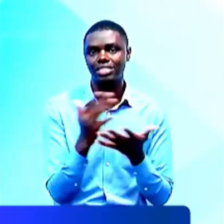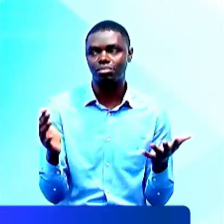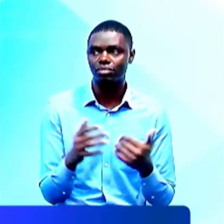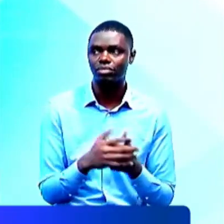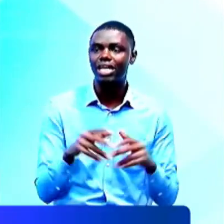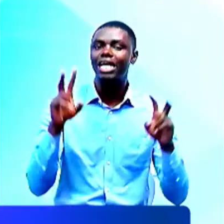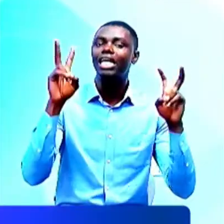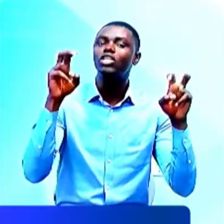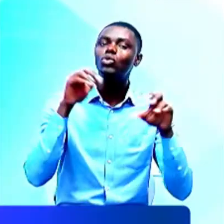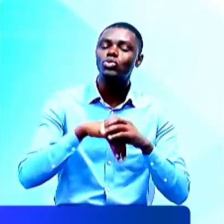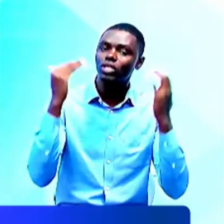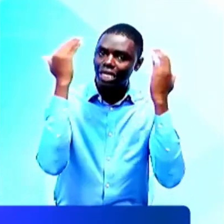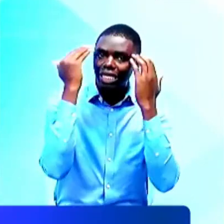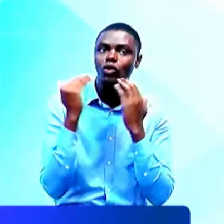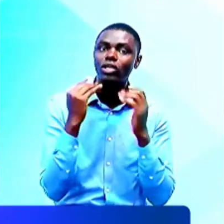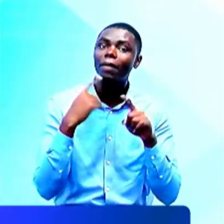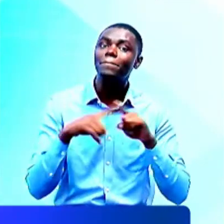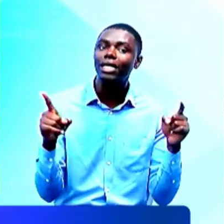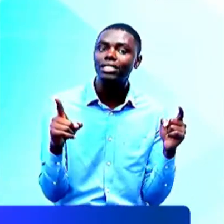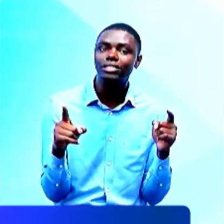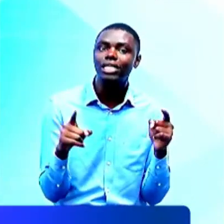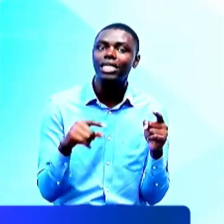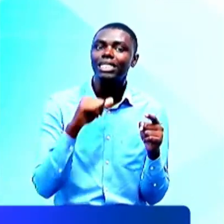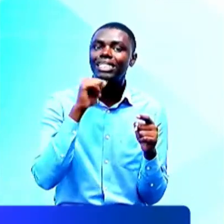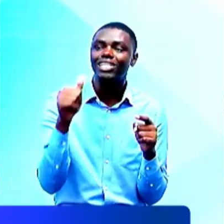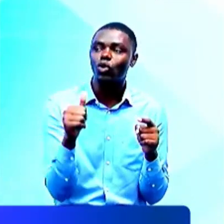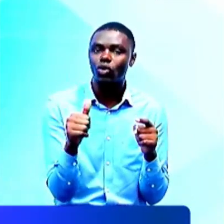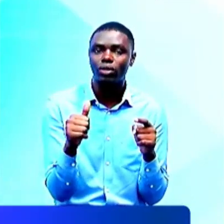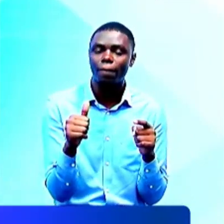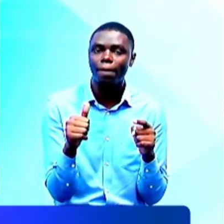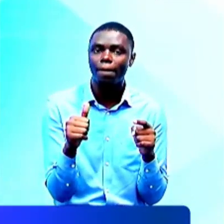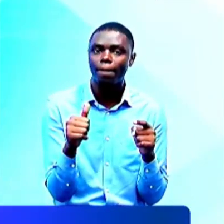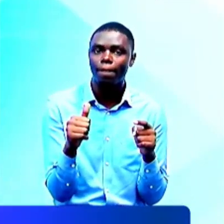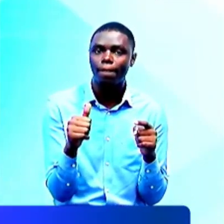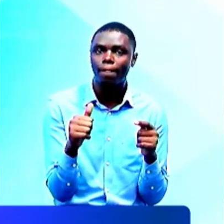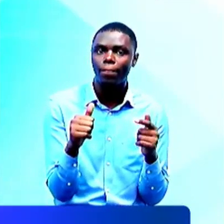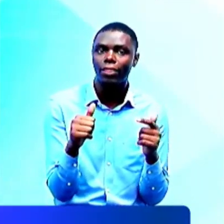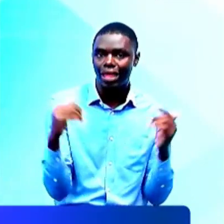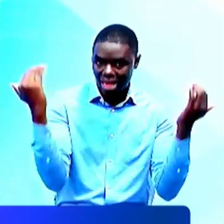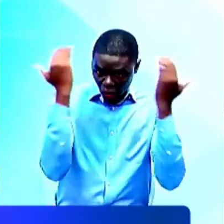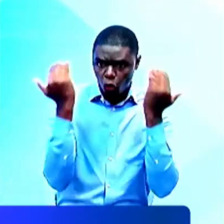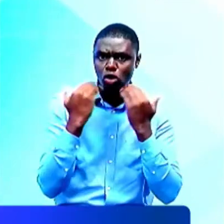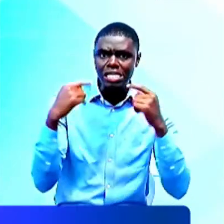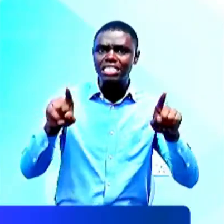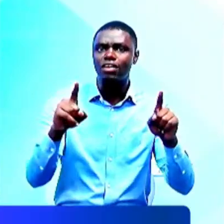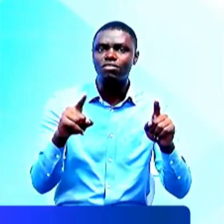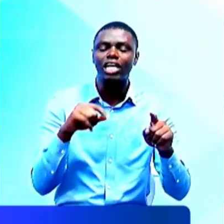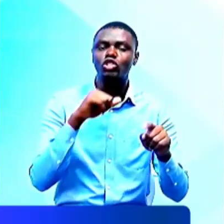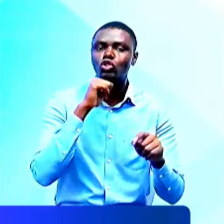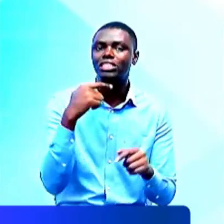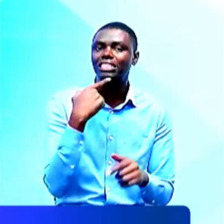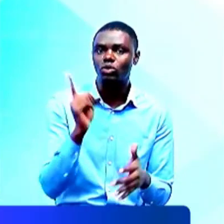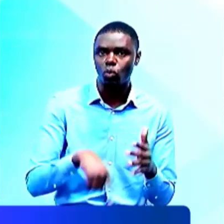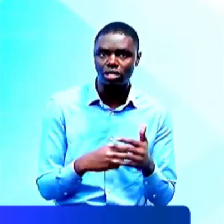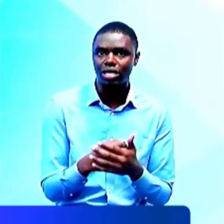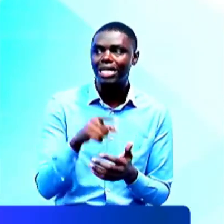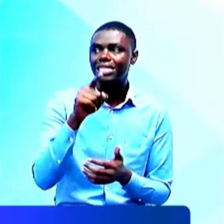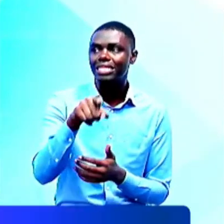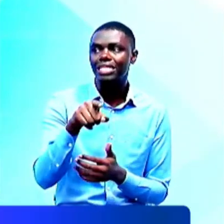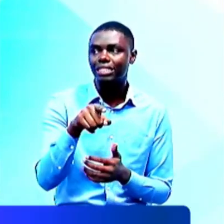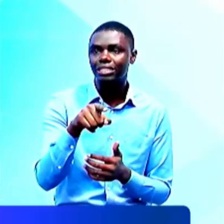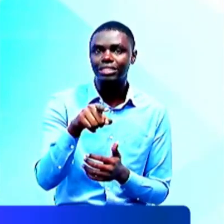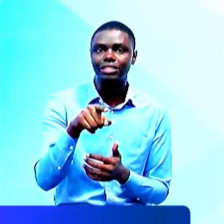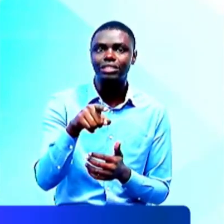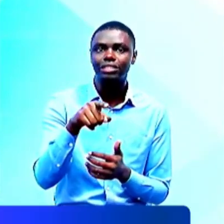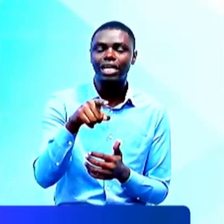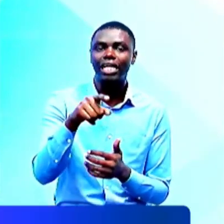the issue that is in court, but it has not been put. Even the court itself has not said that this matter should not be spoken